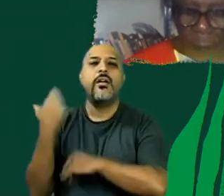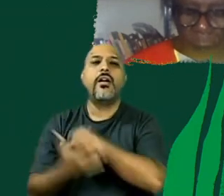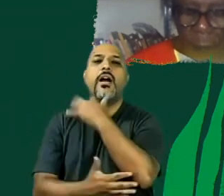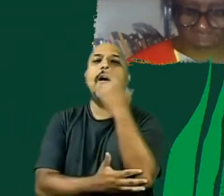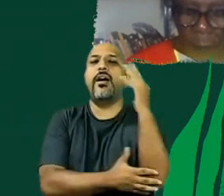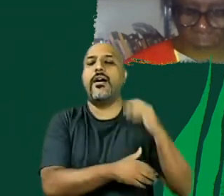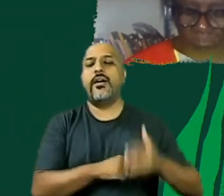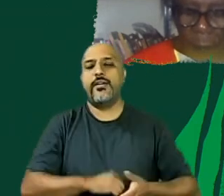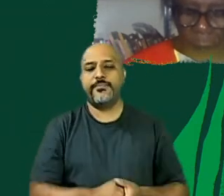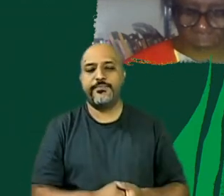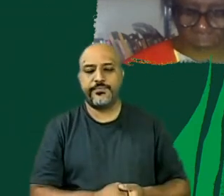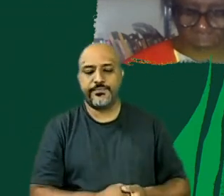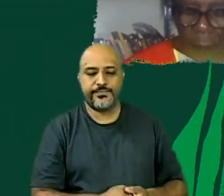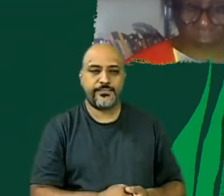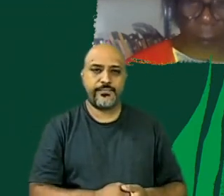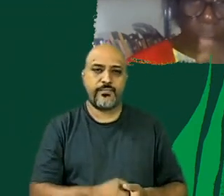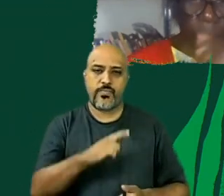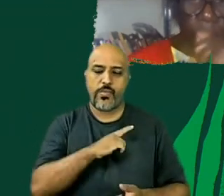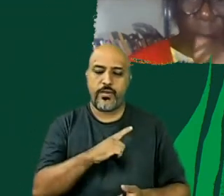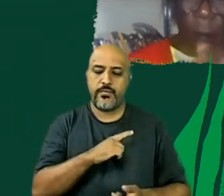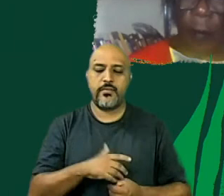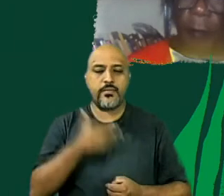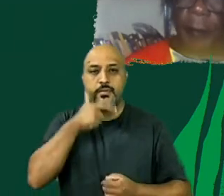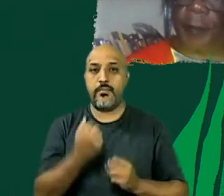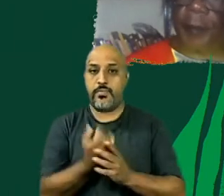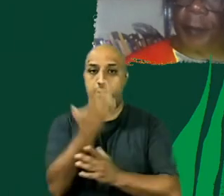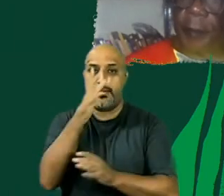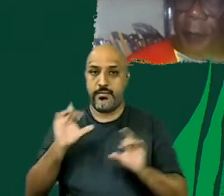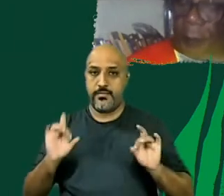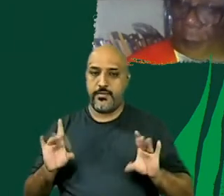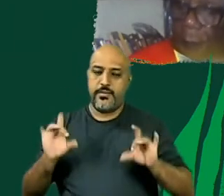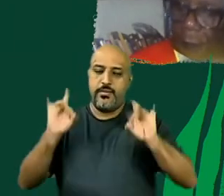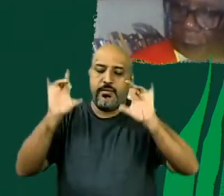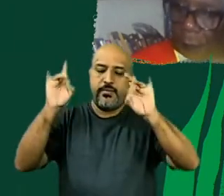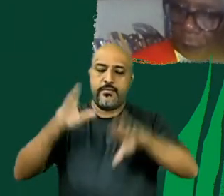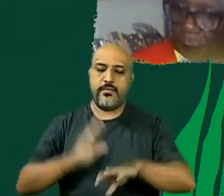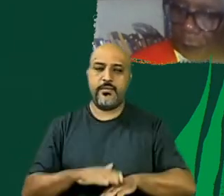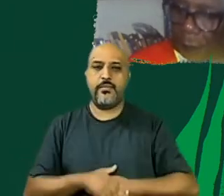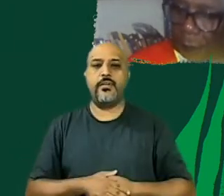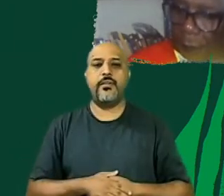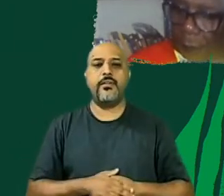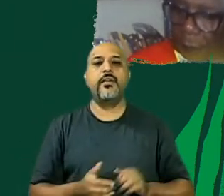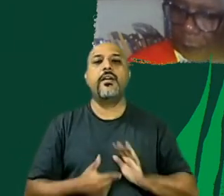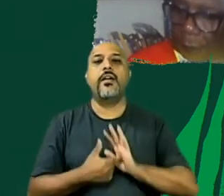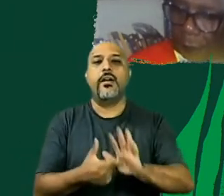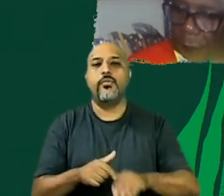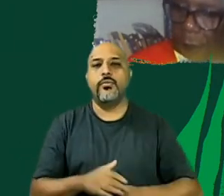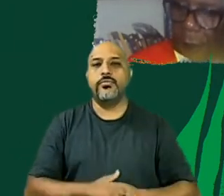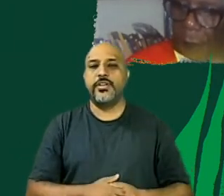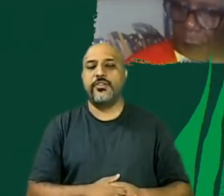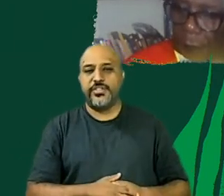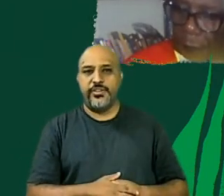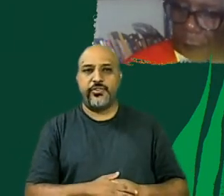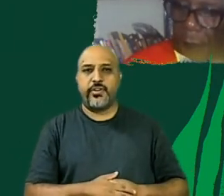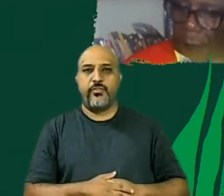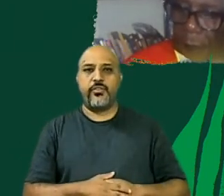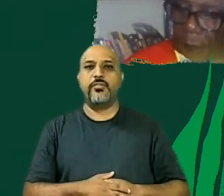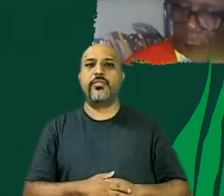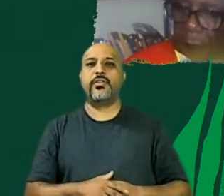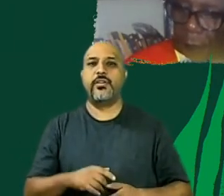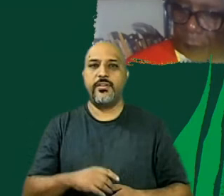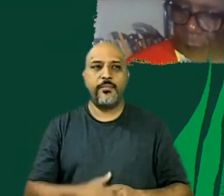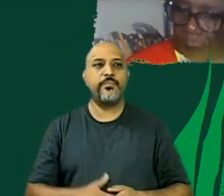the, especially the American psyche, that has been so shut that our entire history